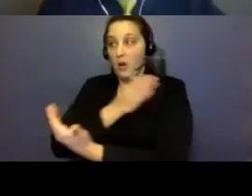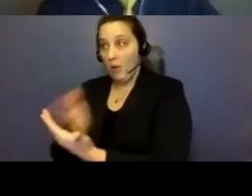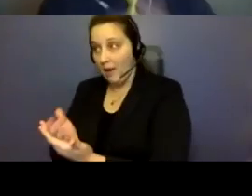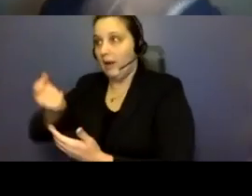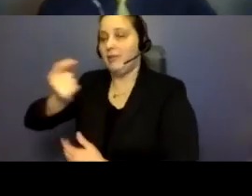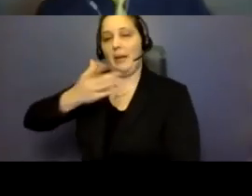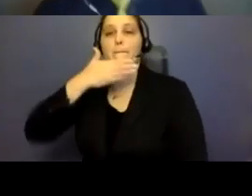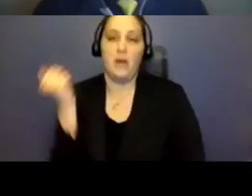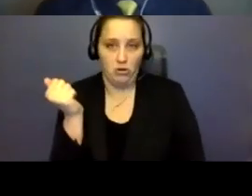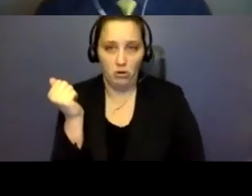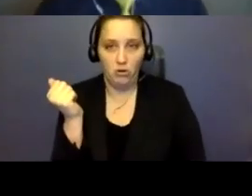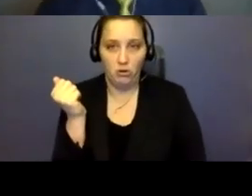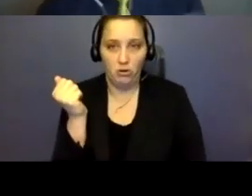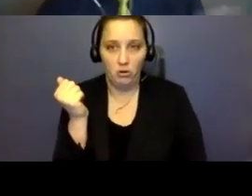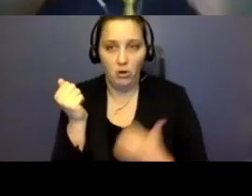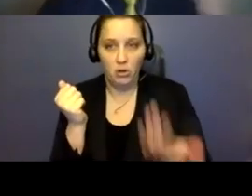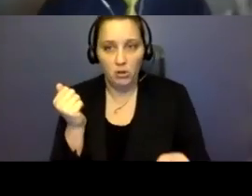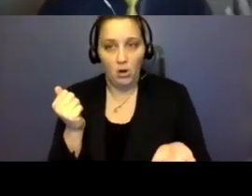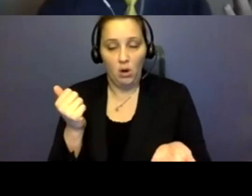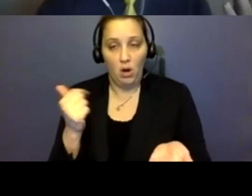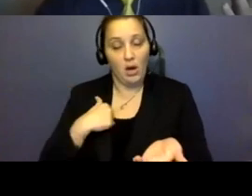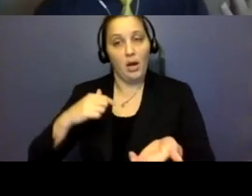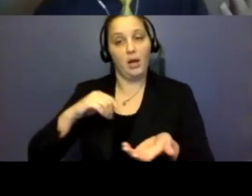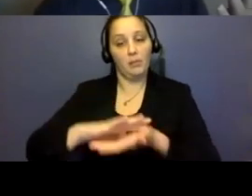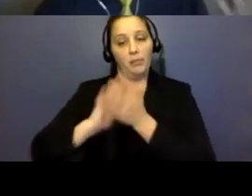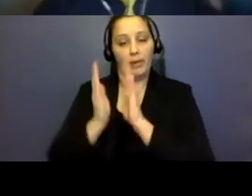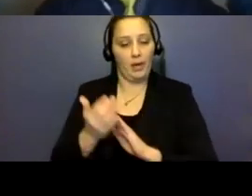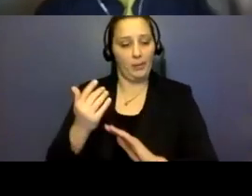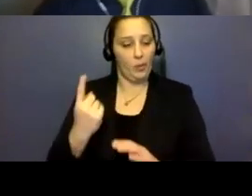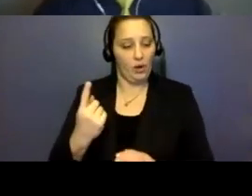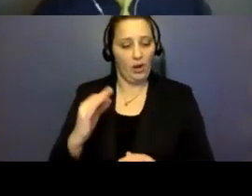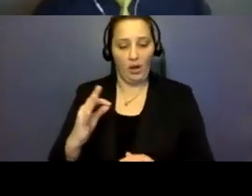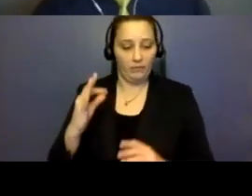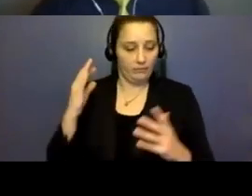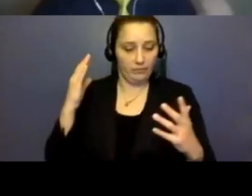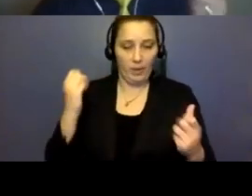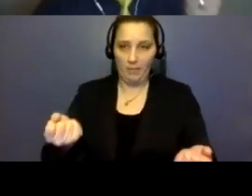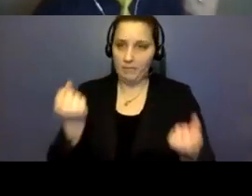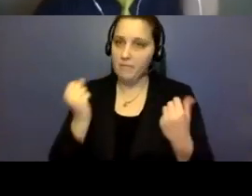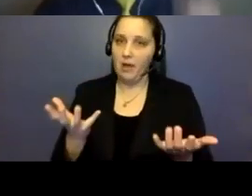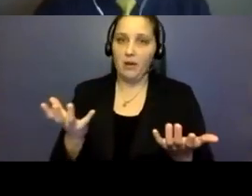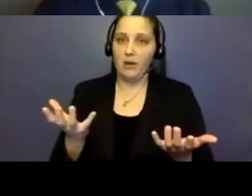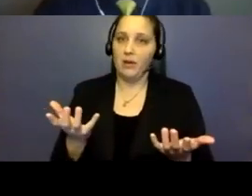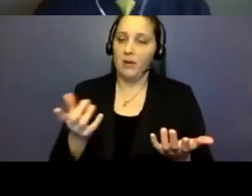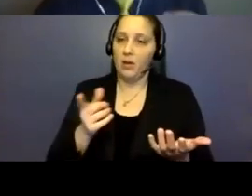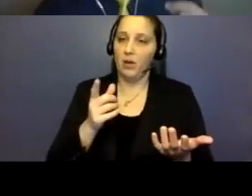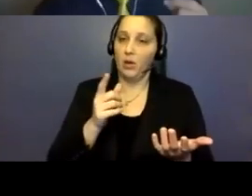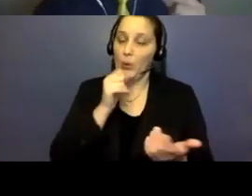living, to the point of I was one of the many that was